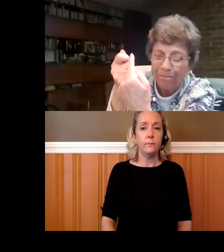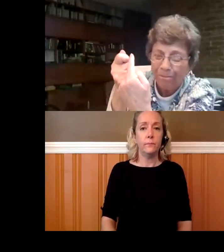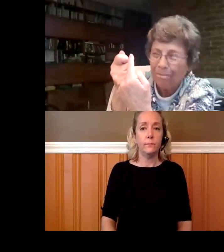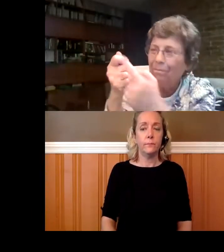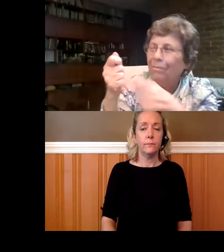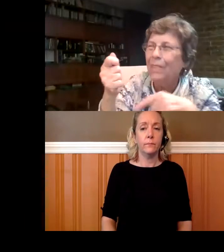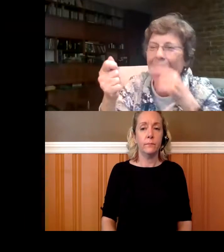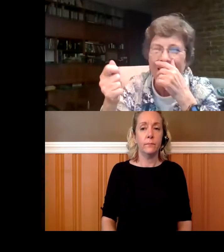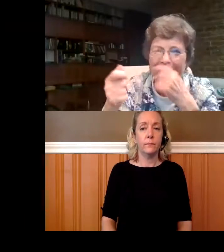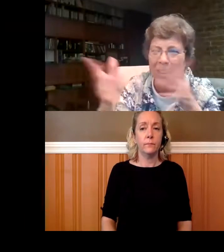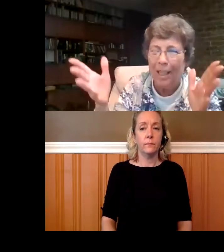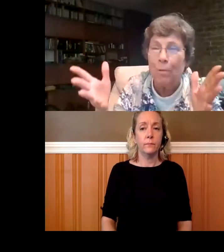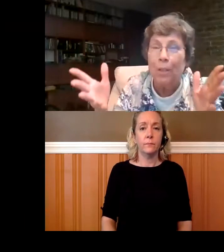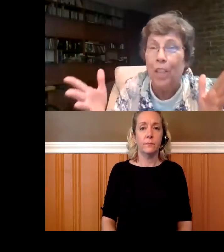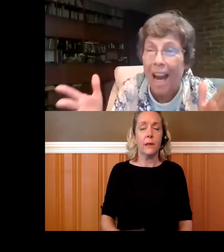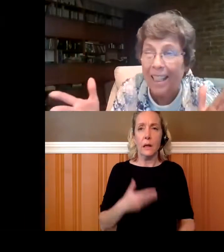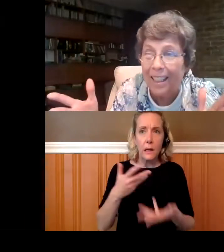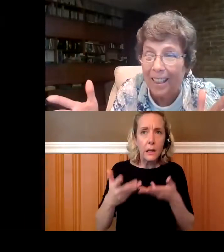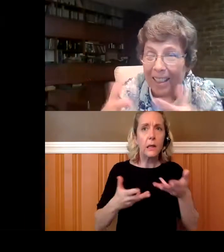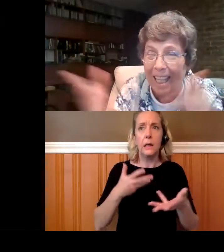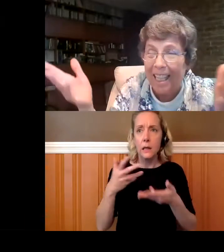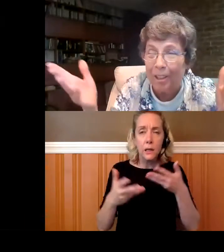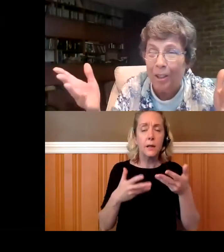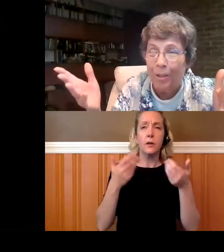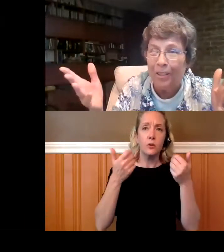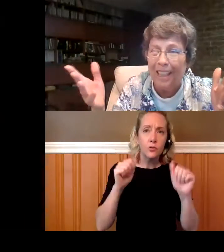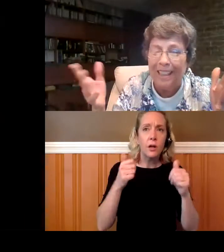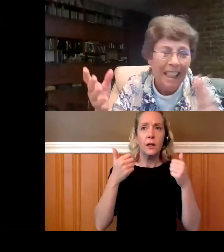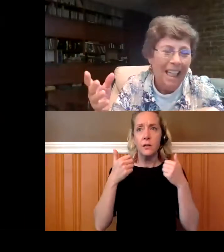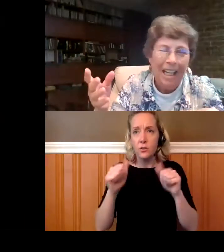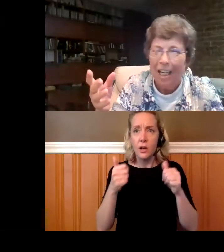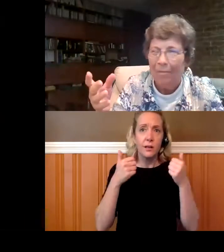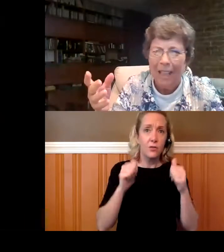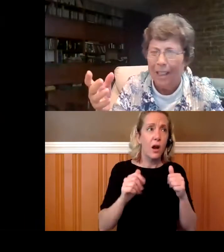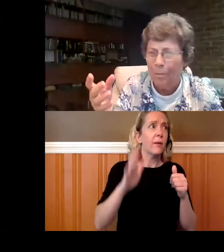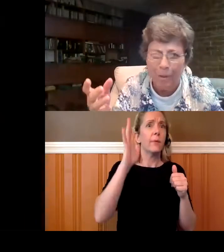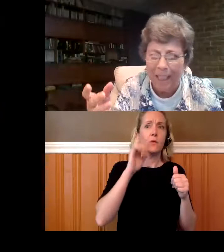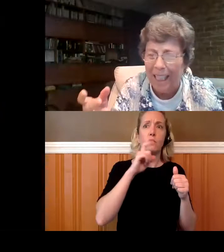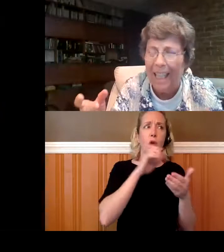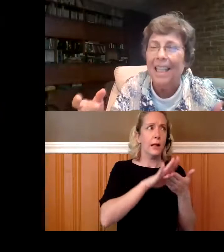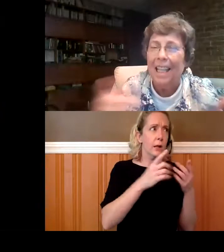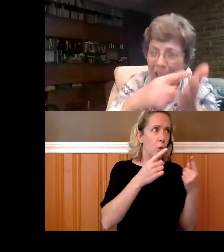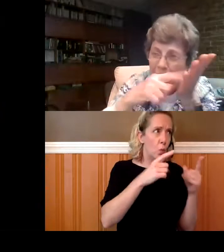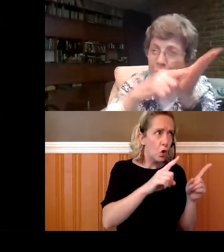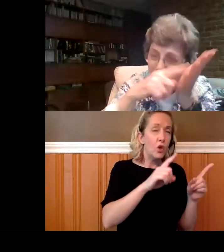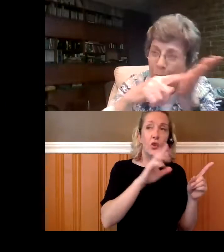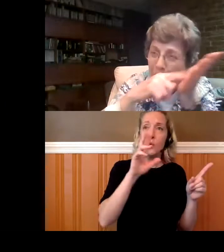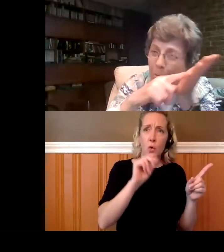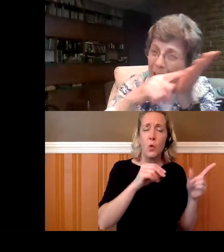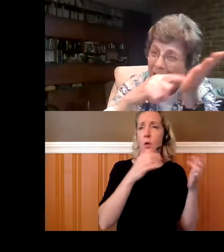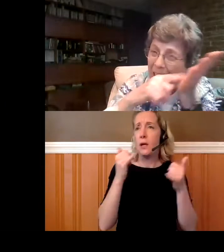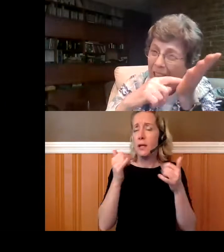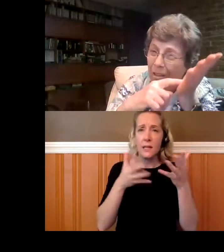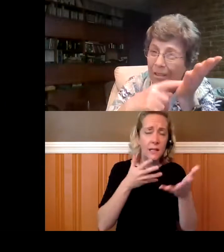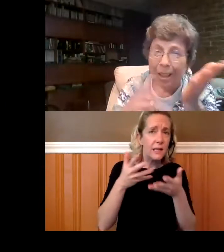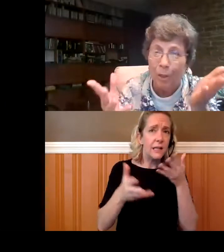right? That didn't work with this lady. Then he showed her. That worked at the cleaners. Do you need a pen? No, that's not one. Then